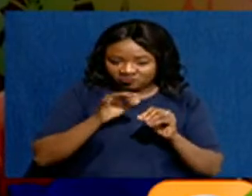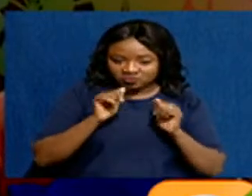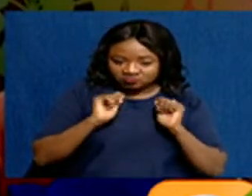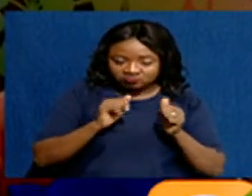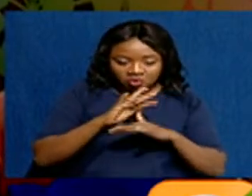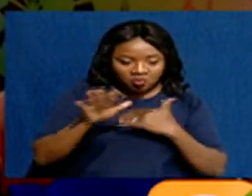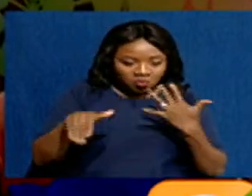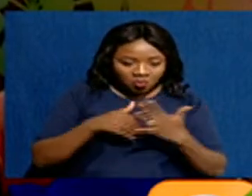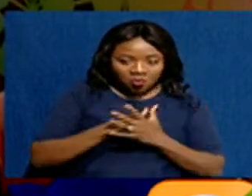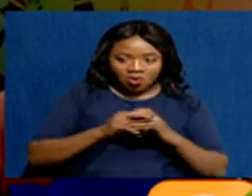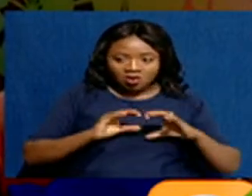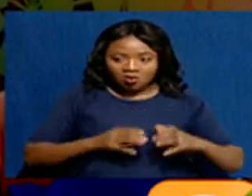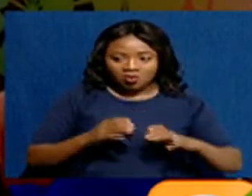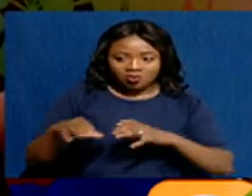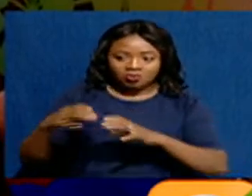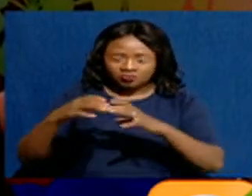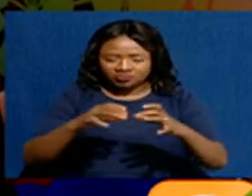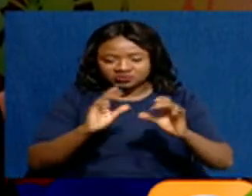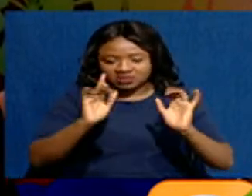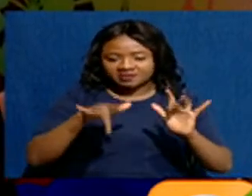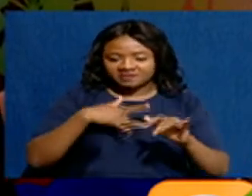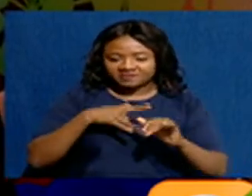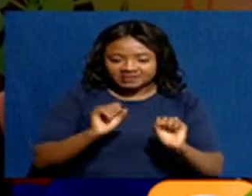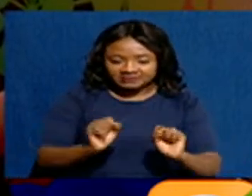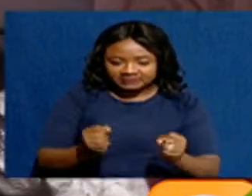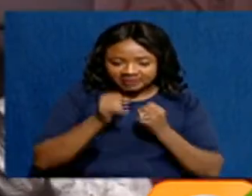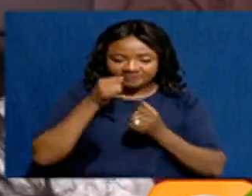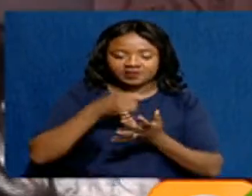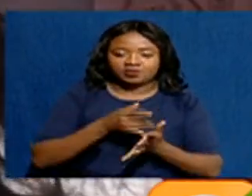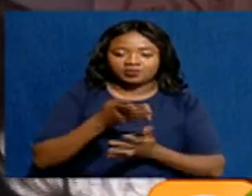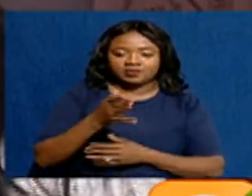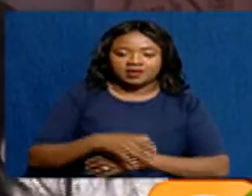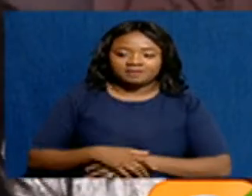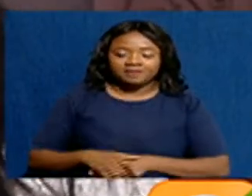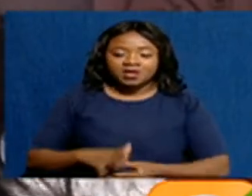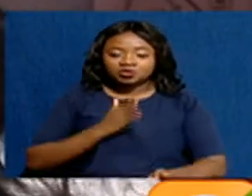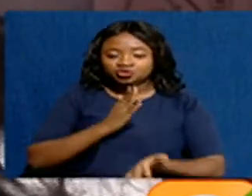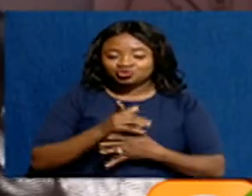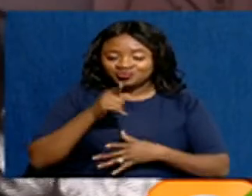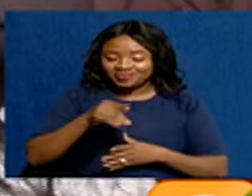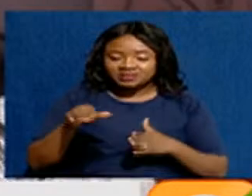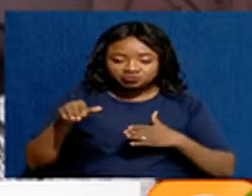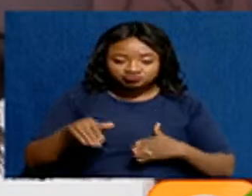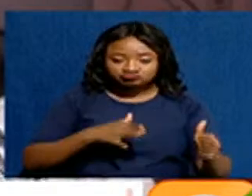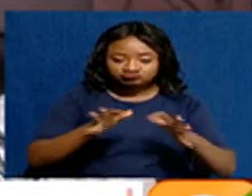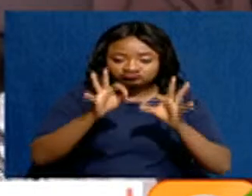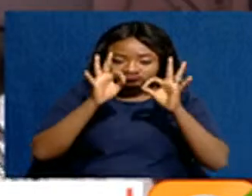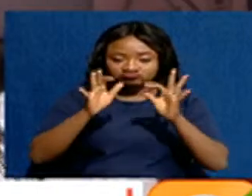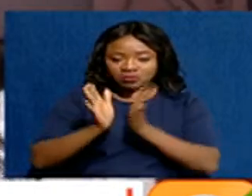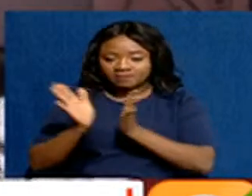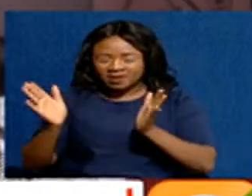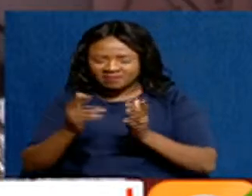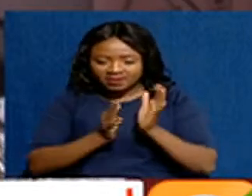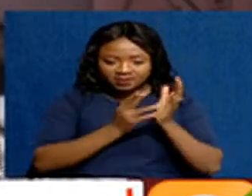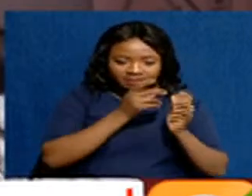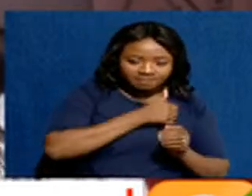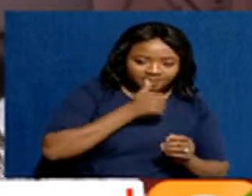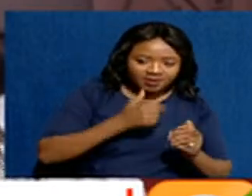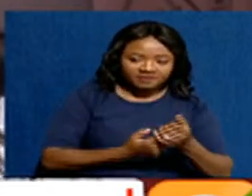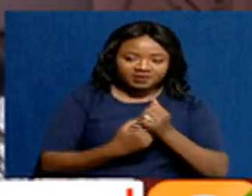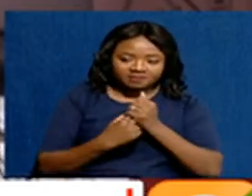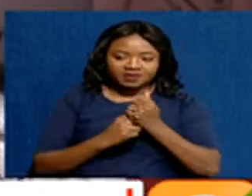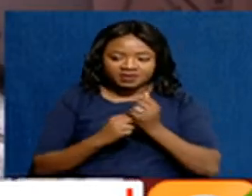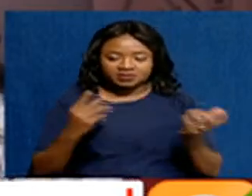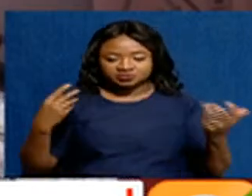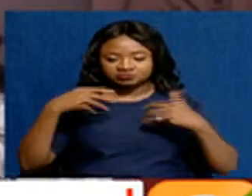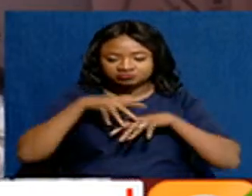communities can be also, be safe under this perspective. This is an opportunity for public-private partnership to collaborate and bring